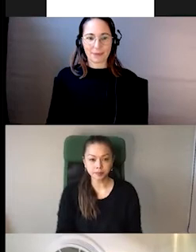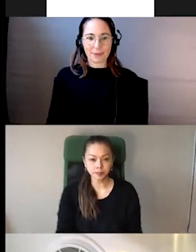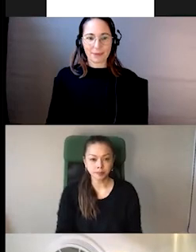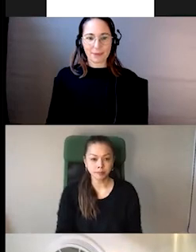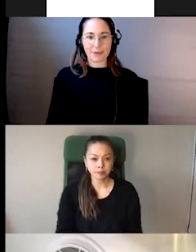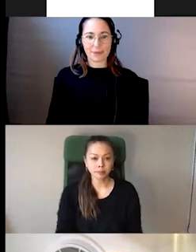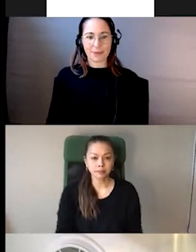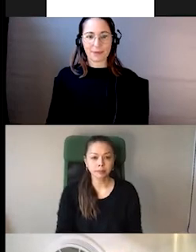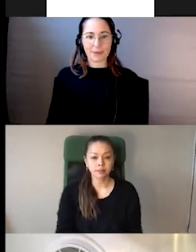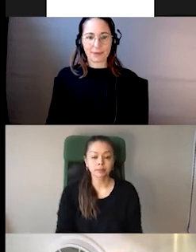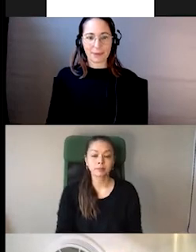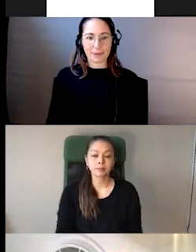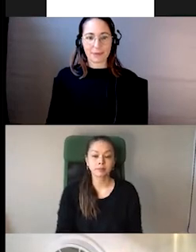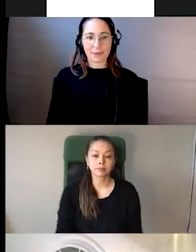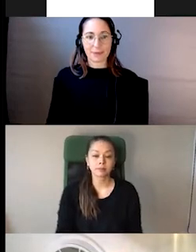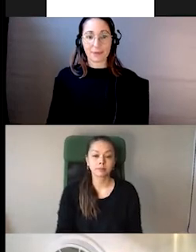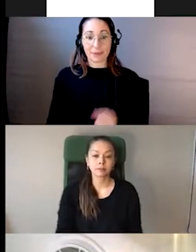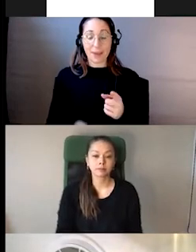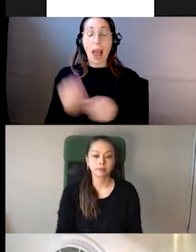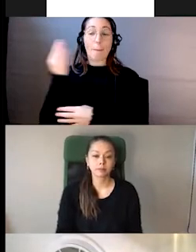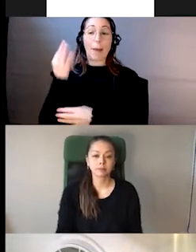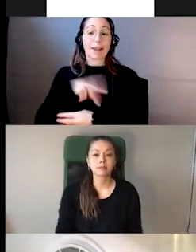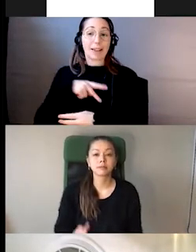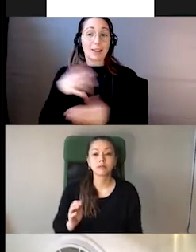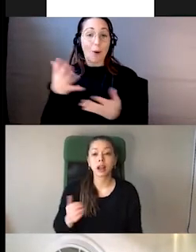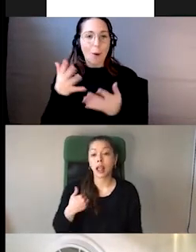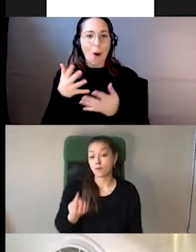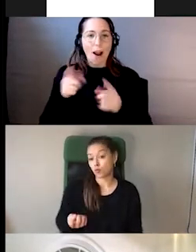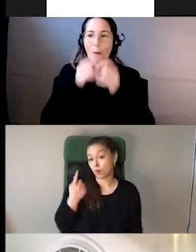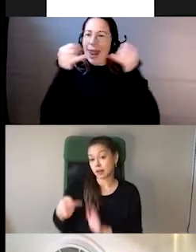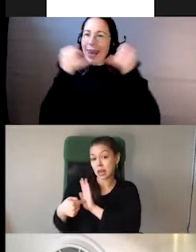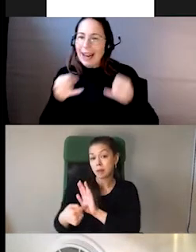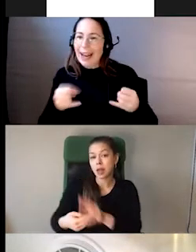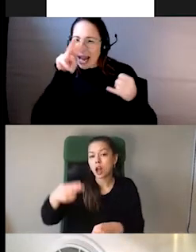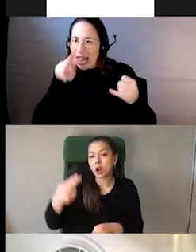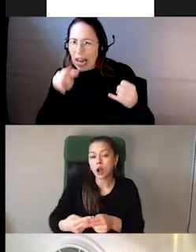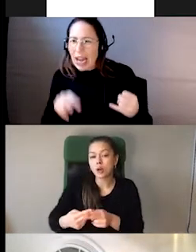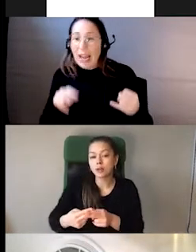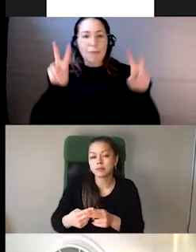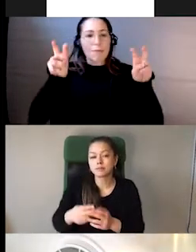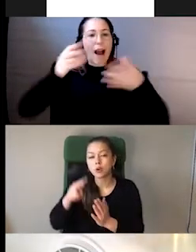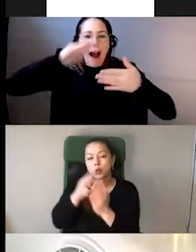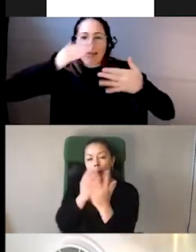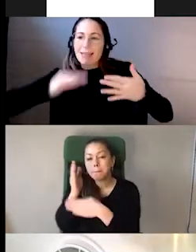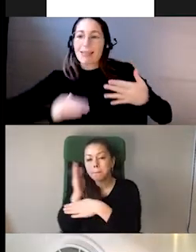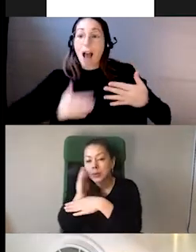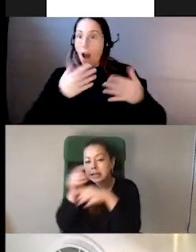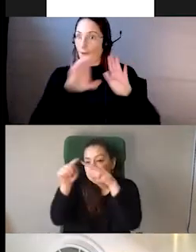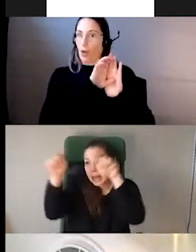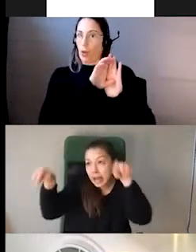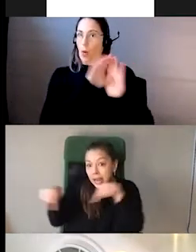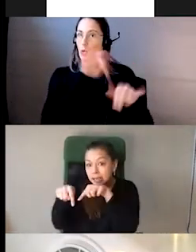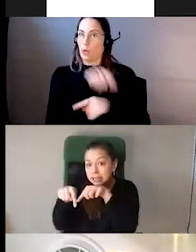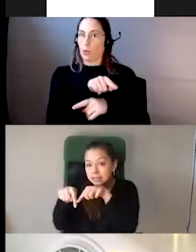Our exhibit, Read Between the Signs, uses archival photos to look at the presence of different